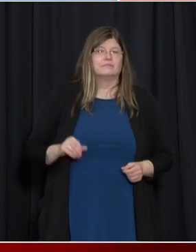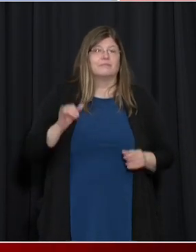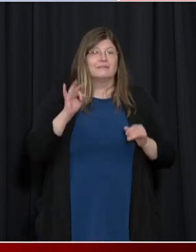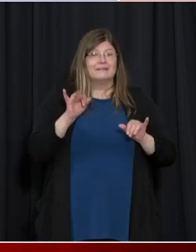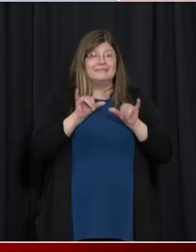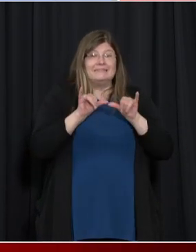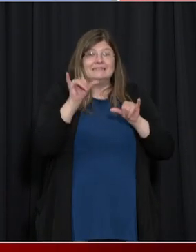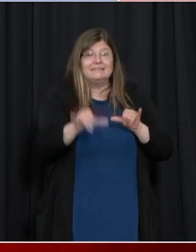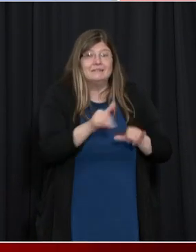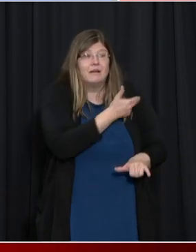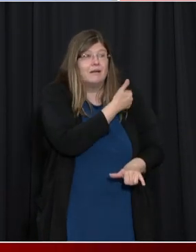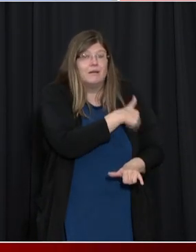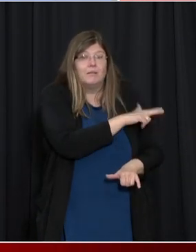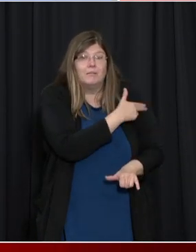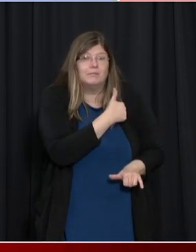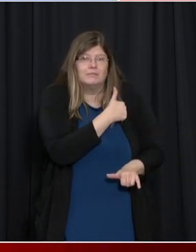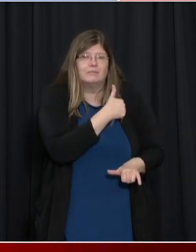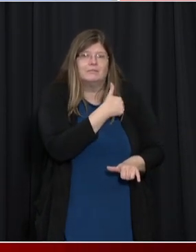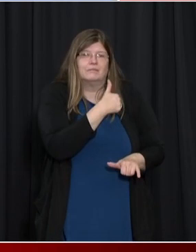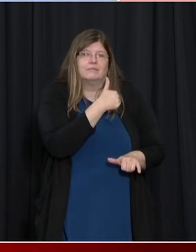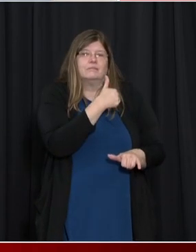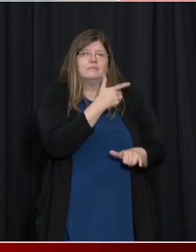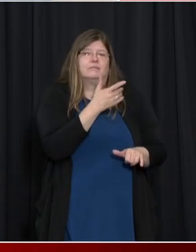the preferred place for people to receive care.